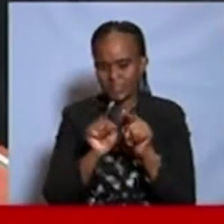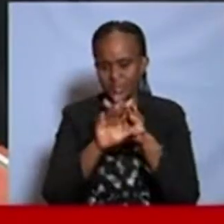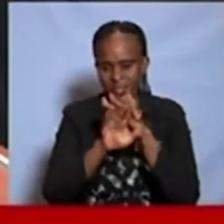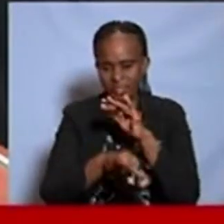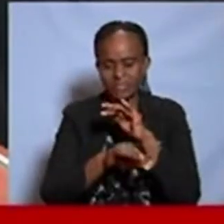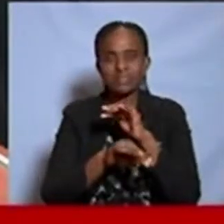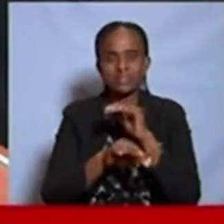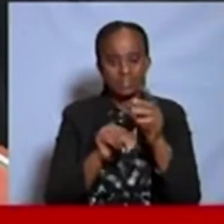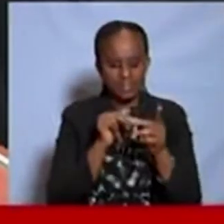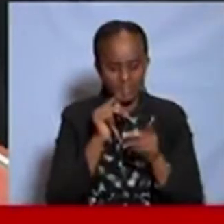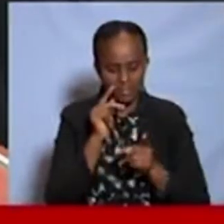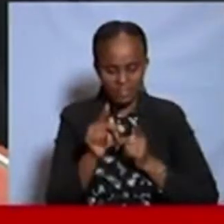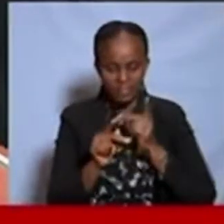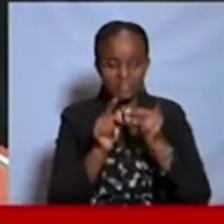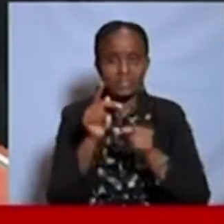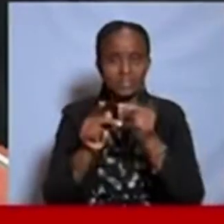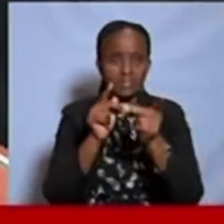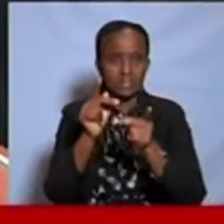disciplinary process,